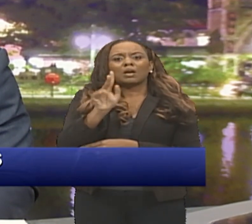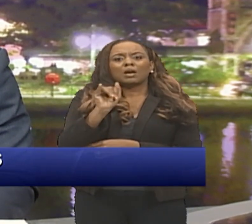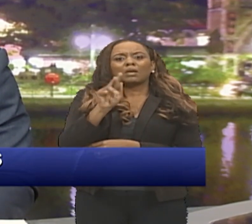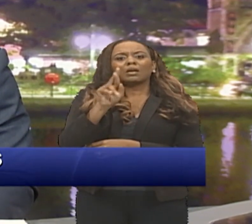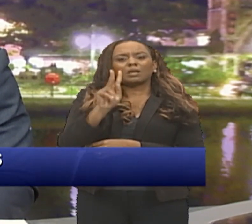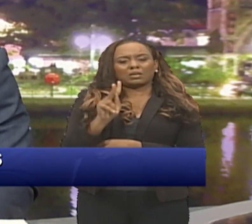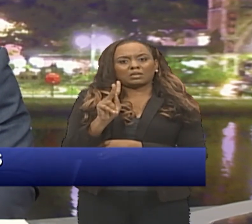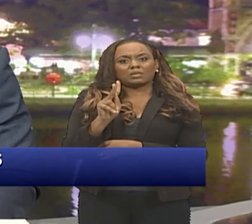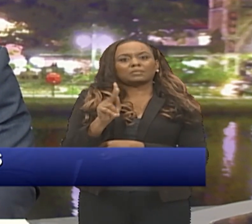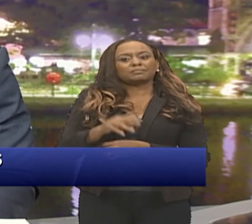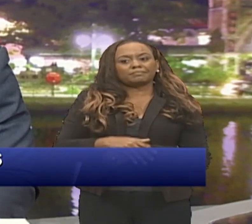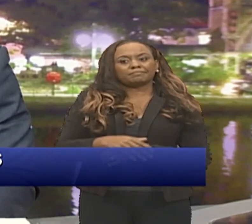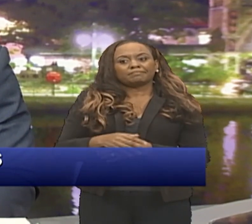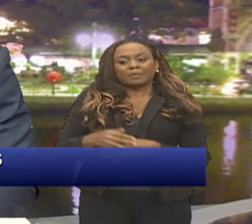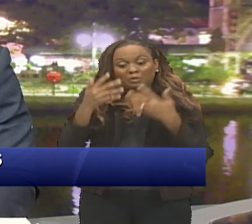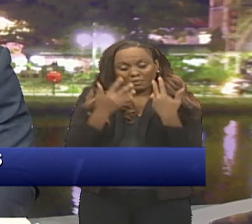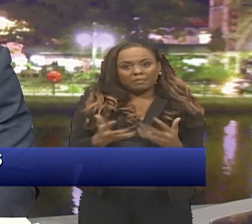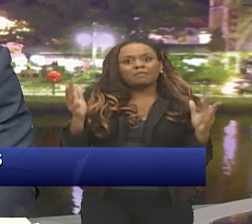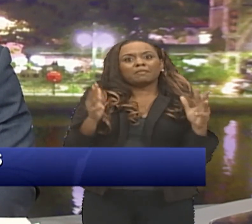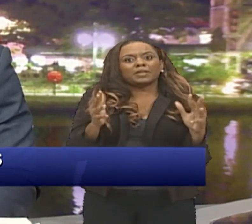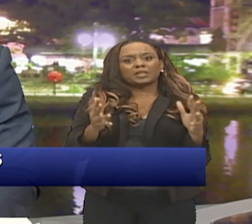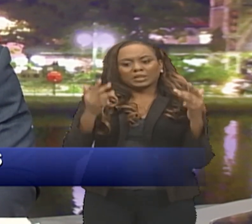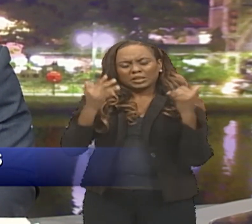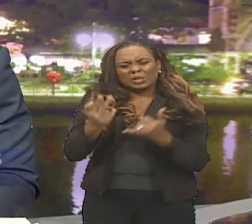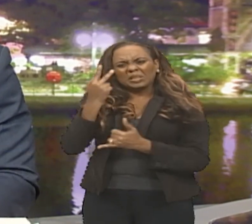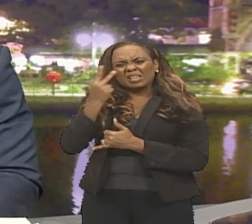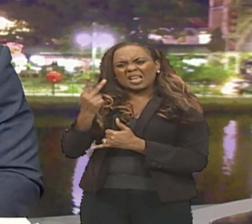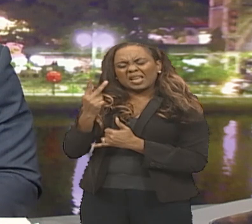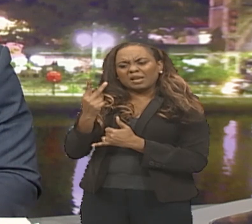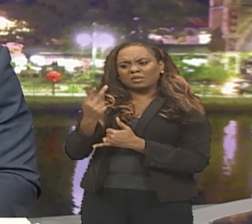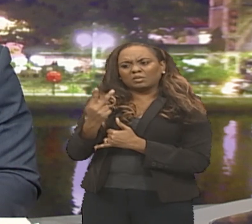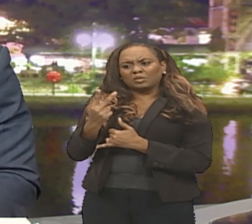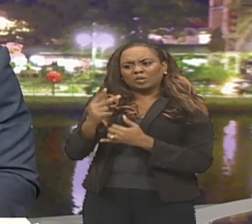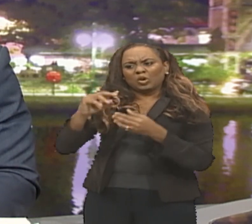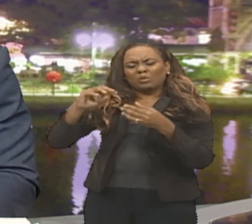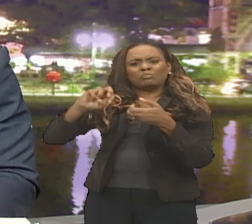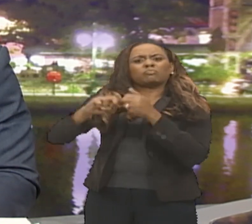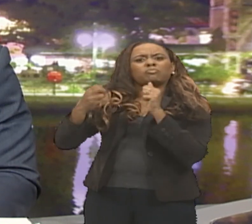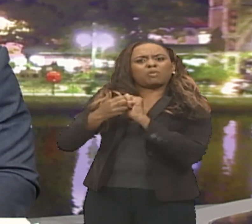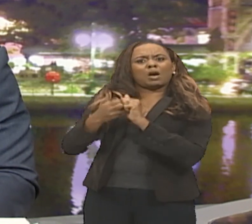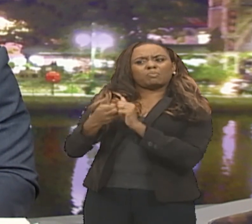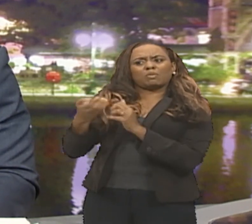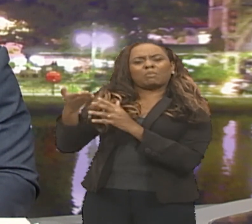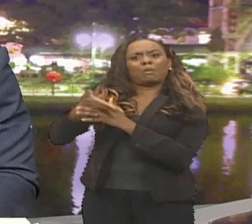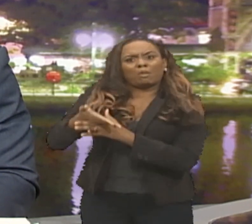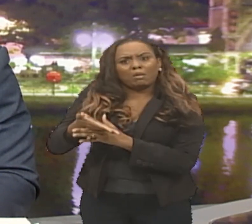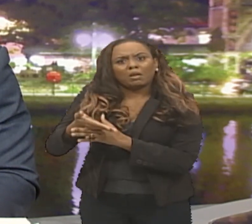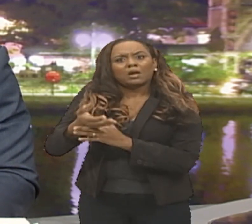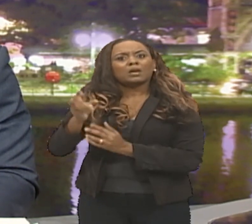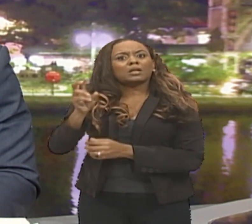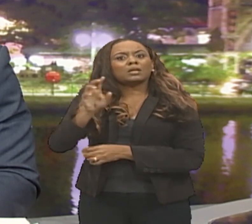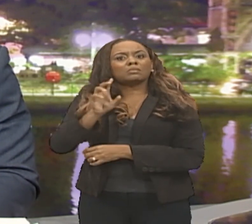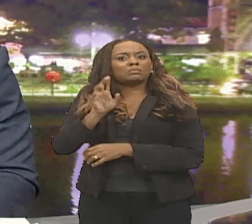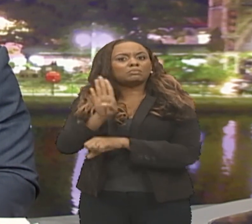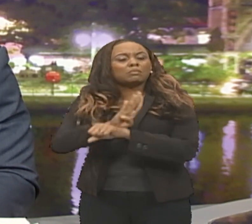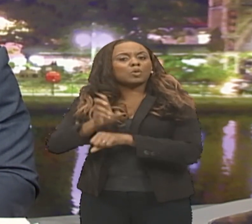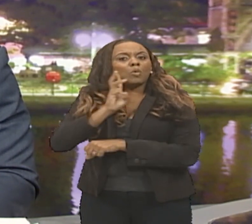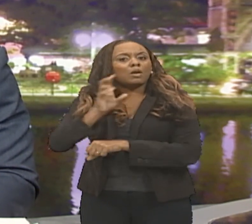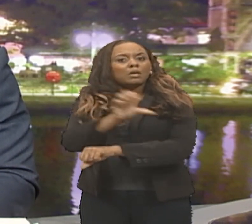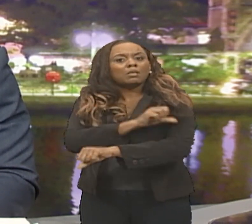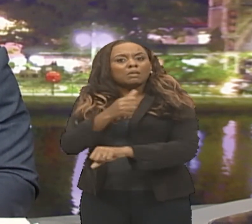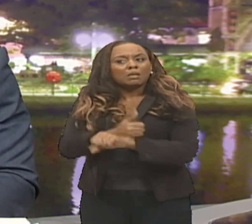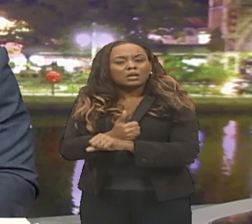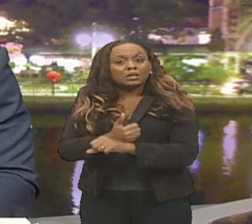several deficiencies in the Barbados Water Authority's infrastructure. Minister of Energy and Water Resources Wilfred Abrams says the